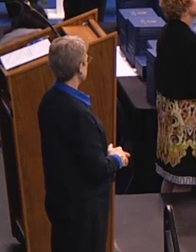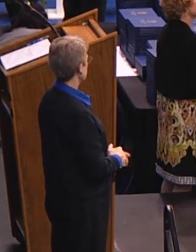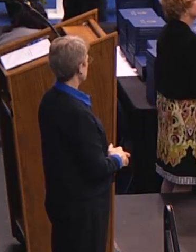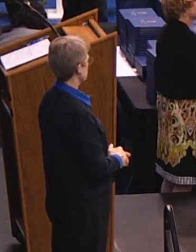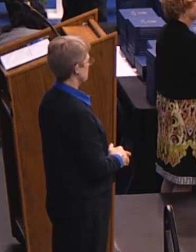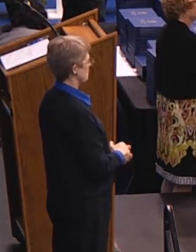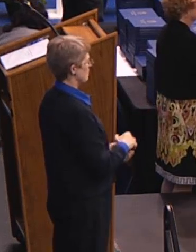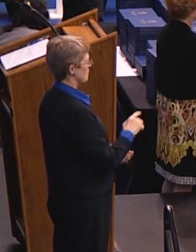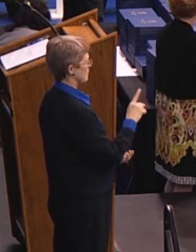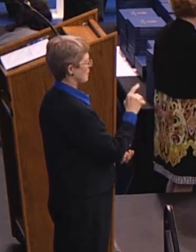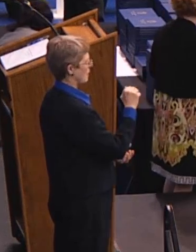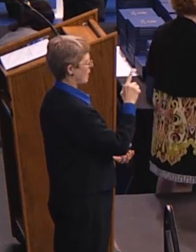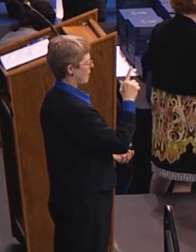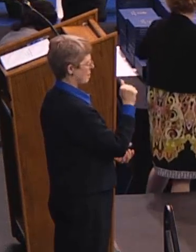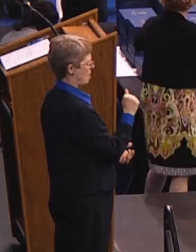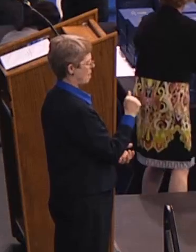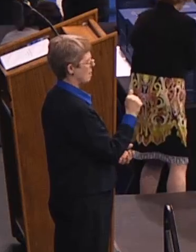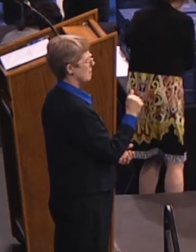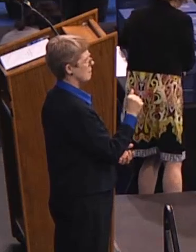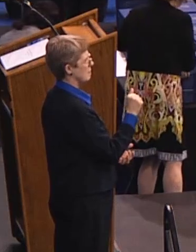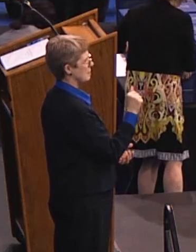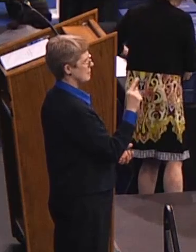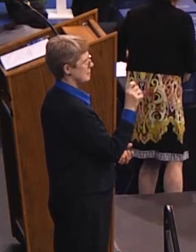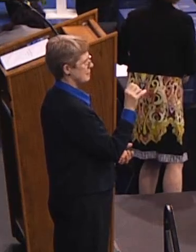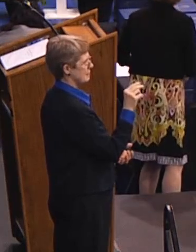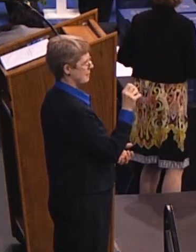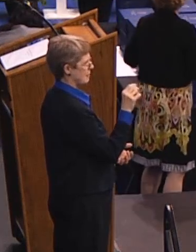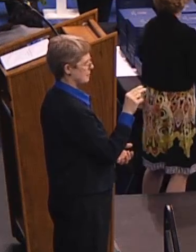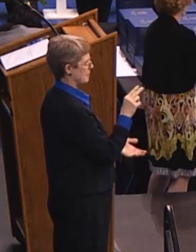Kayla Michelle Tenna, nursing.